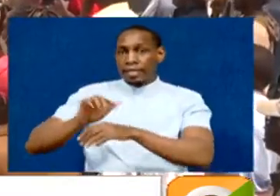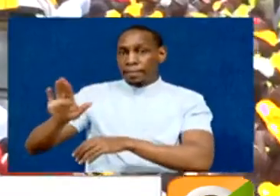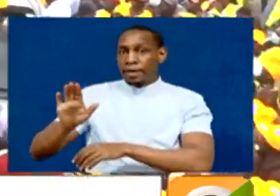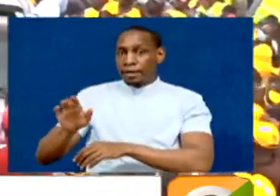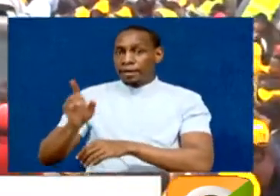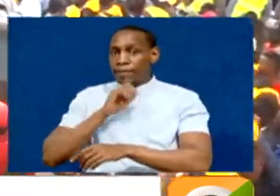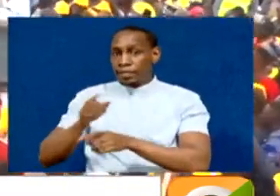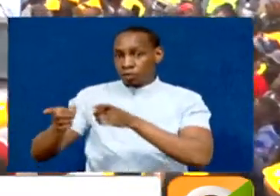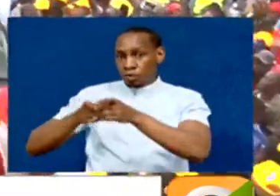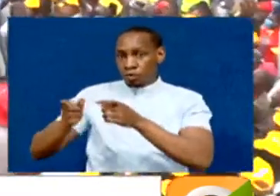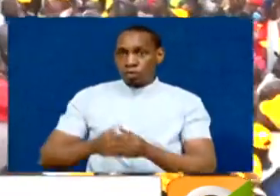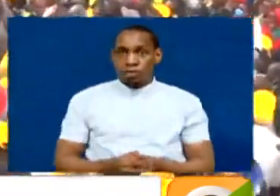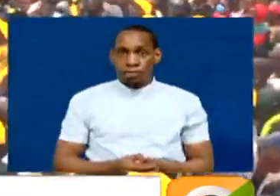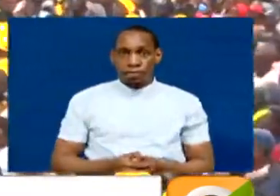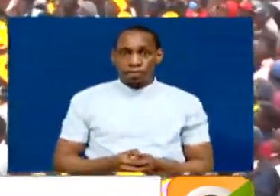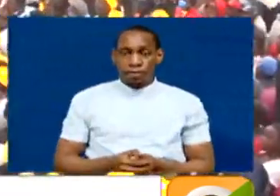tenure ended.